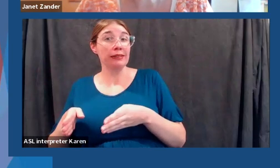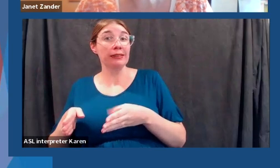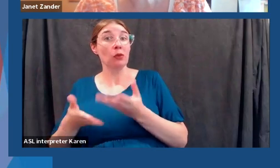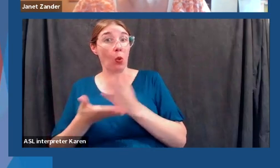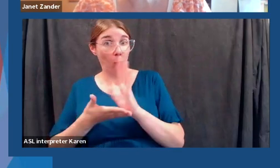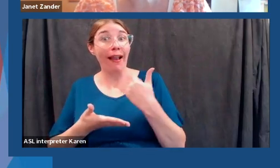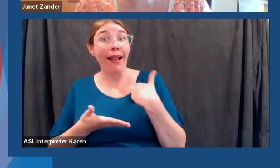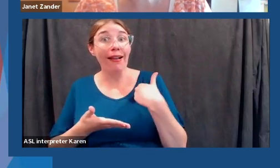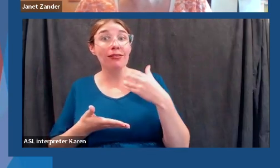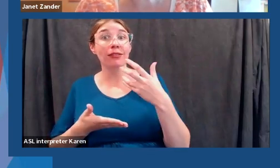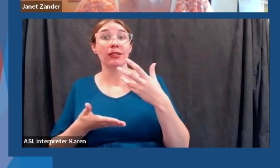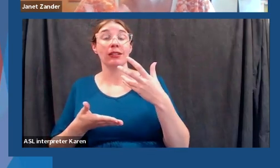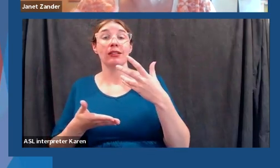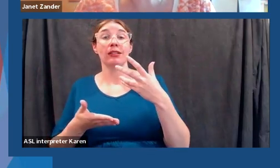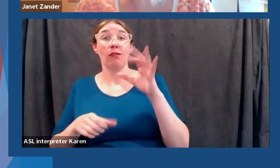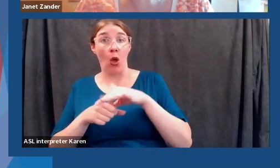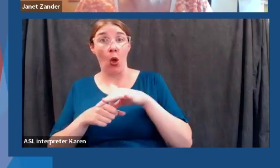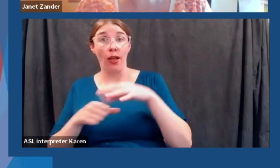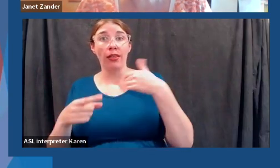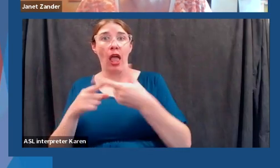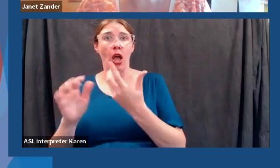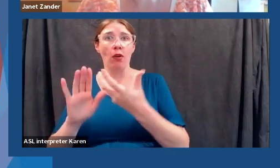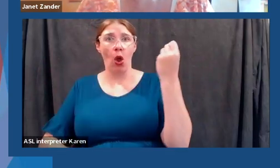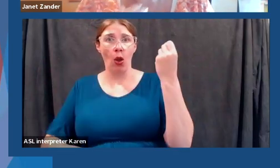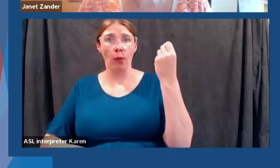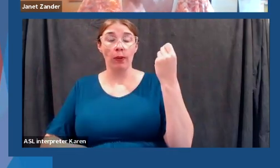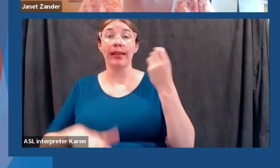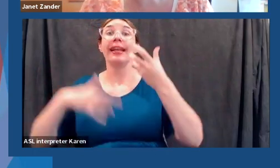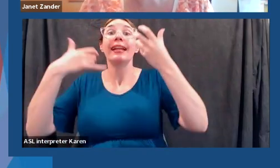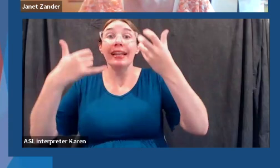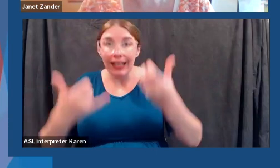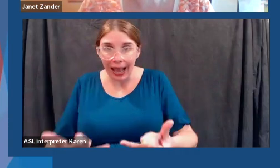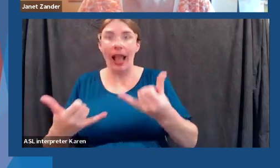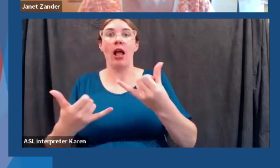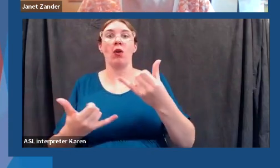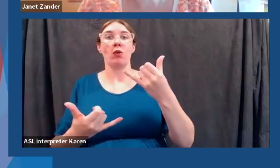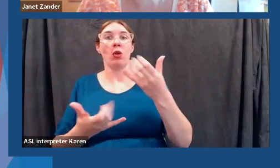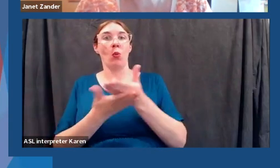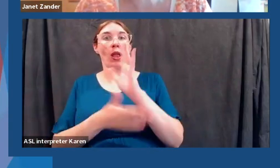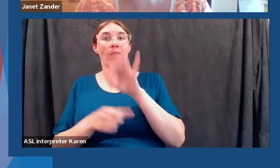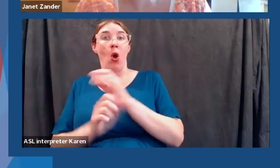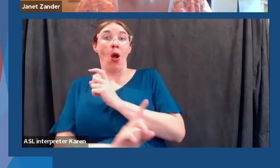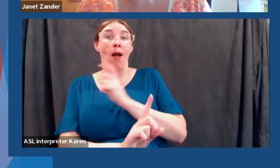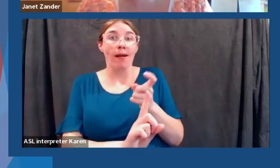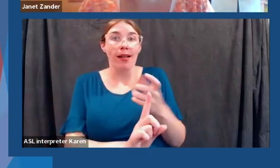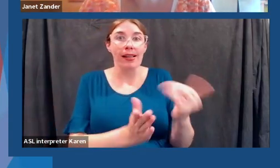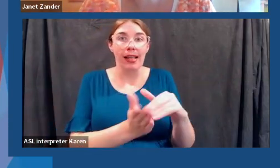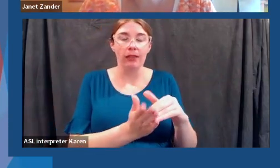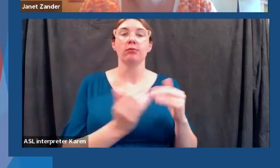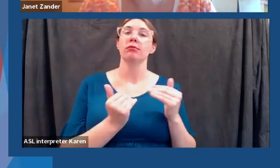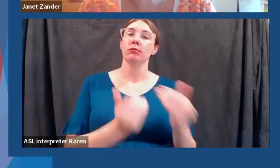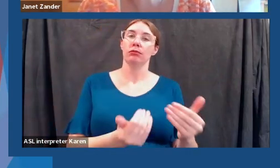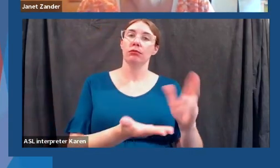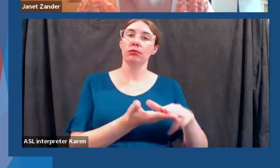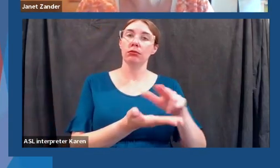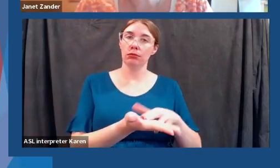process, but that right has now been restored. They could now get registered to vote again, as could anybody